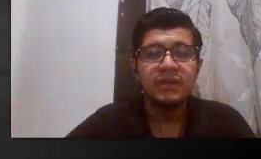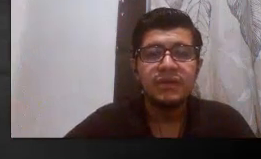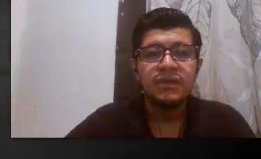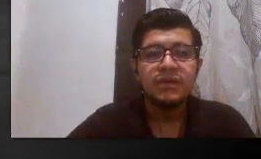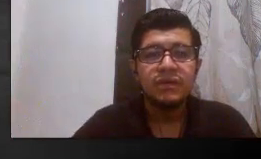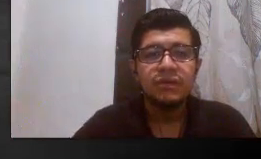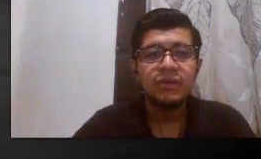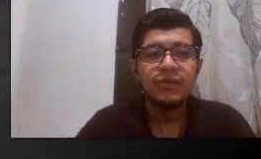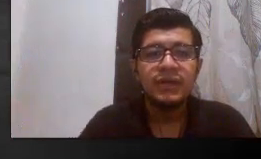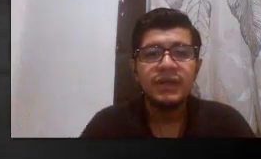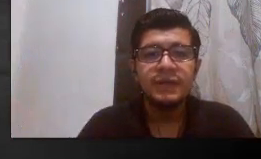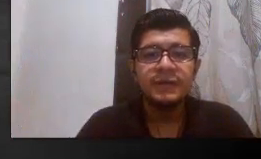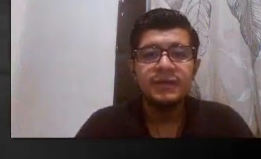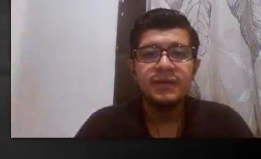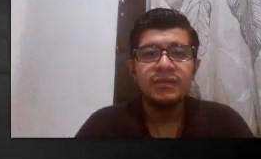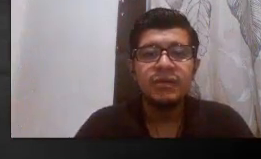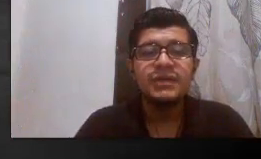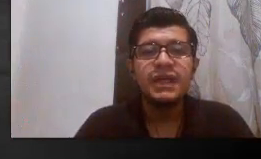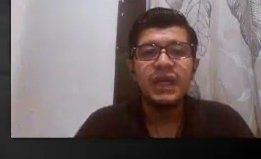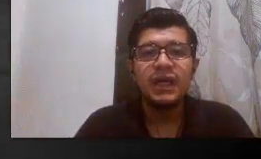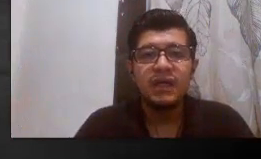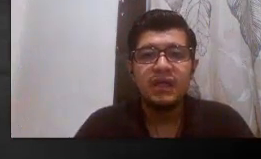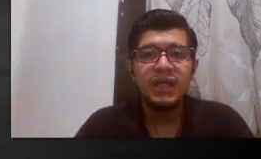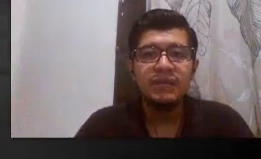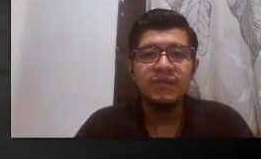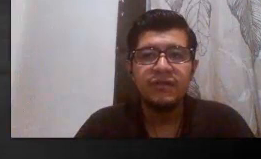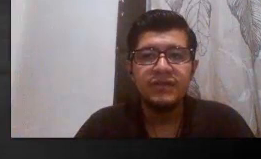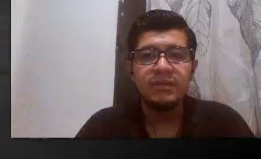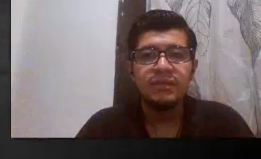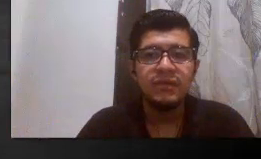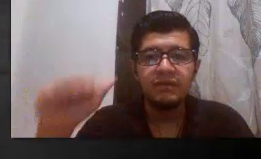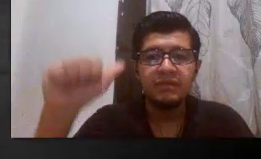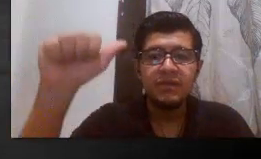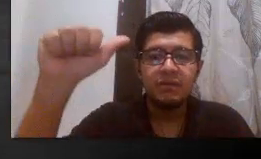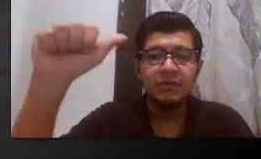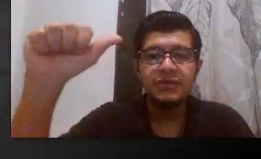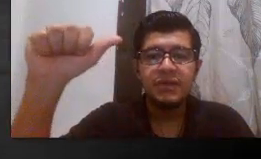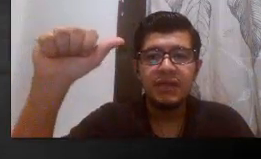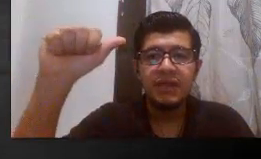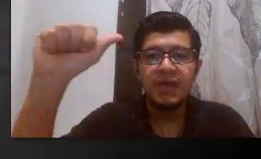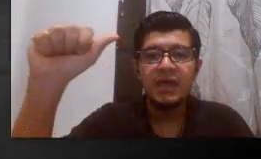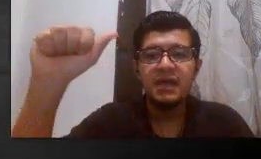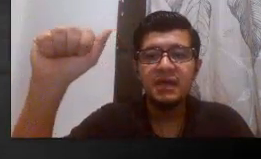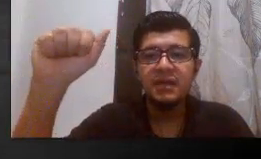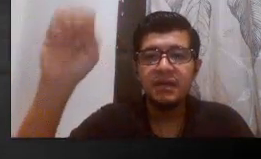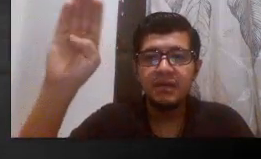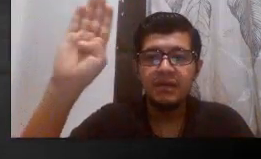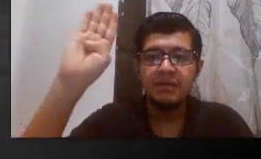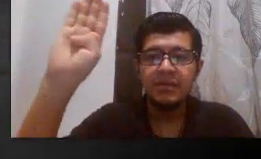something, or when we say a name, for example, we use like